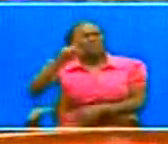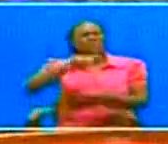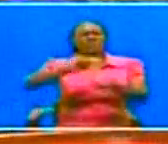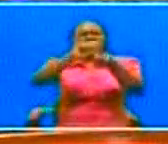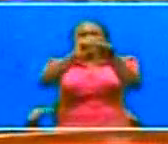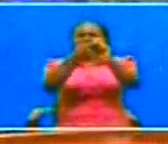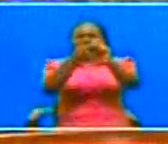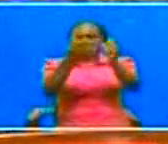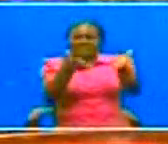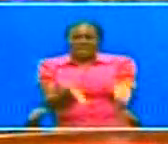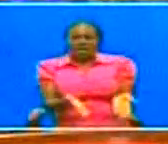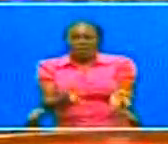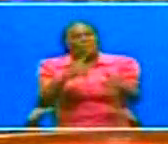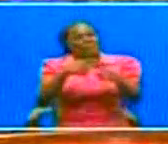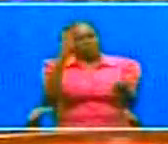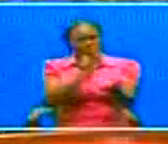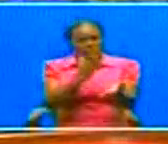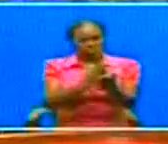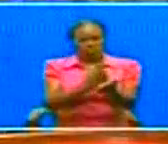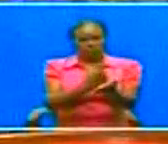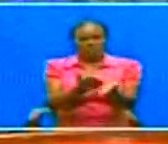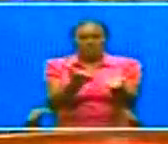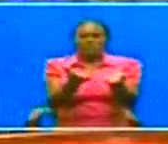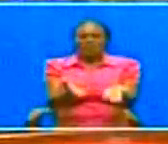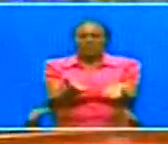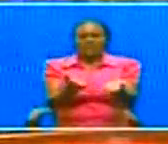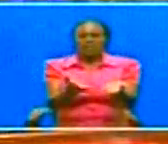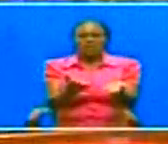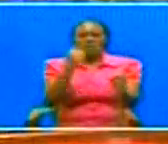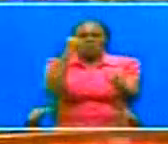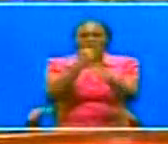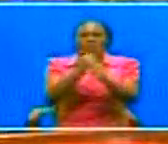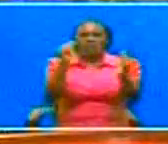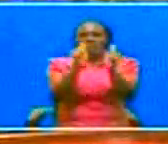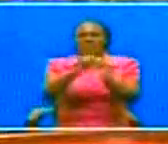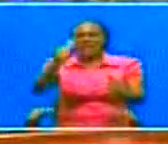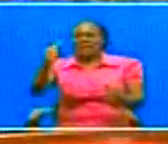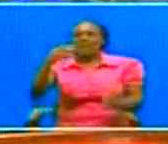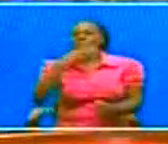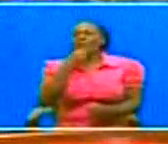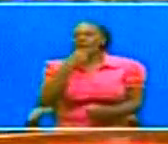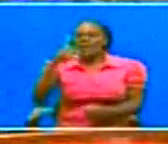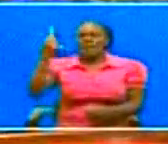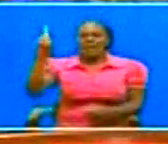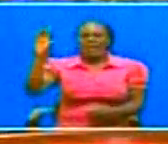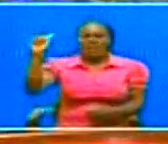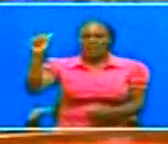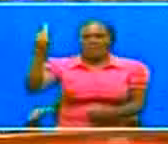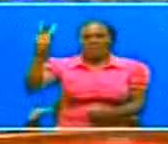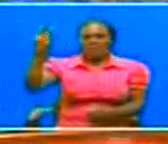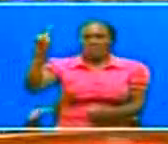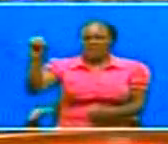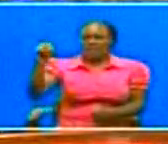be who she is? But she is. Her first big hit was actually a collab with a guy called David Mathenge. You know him better as Nameless.